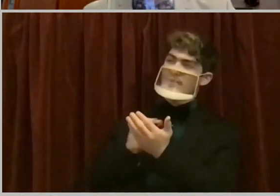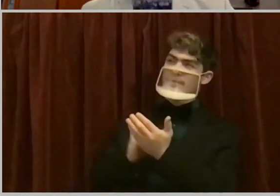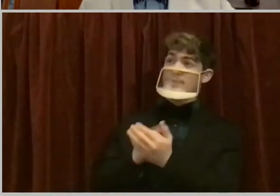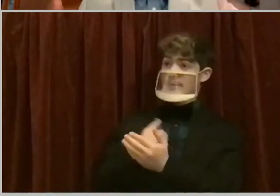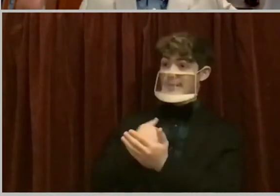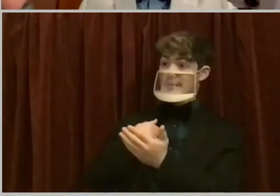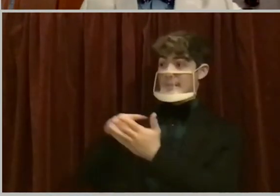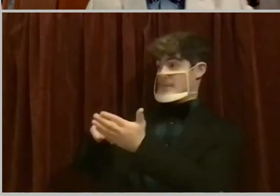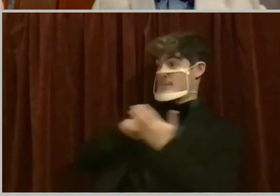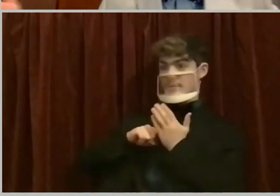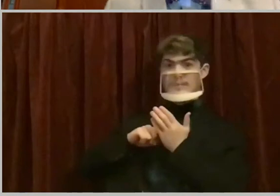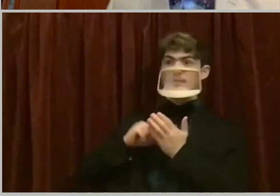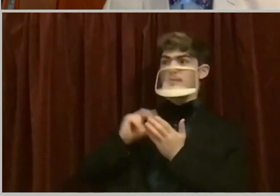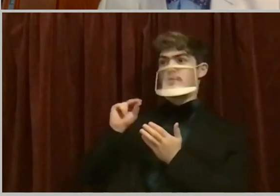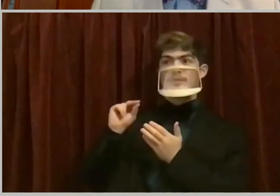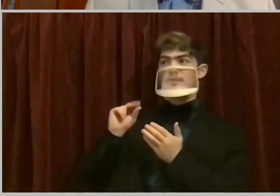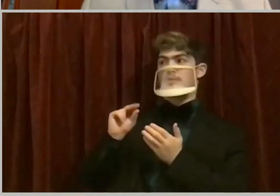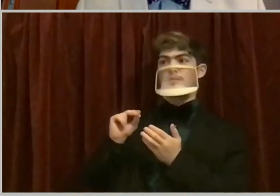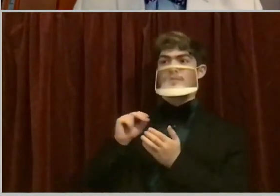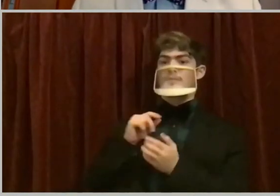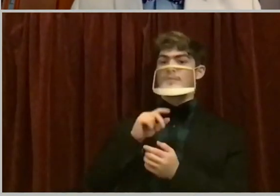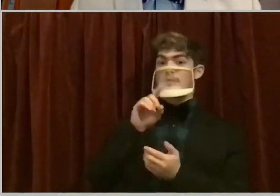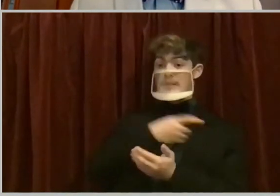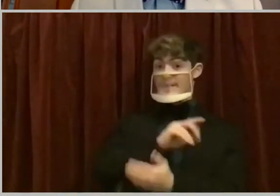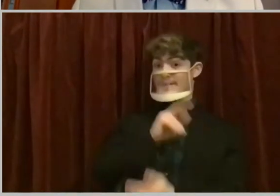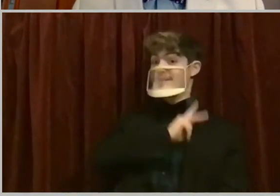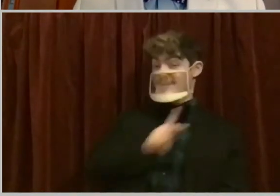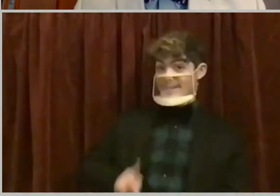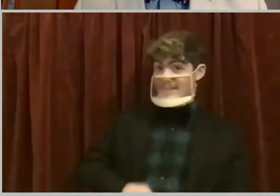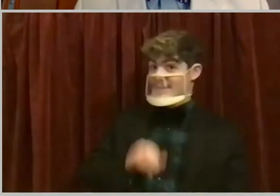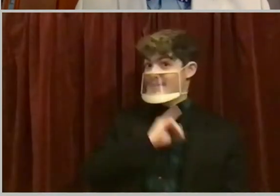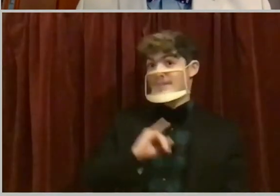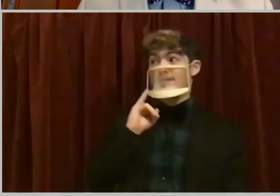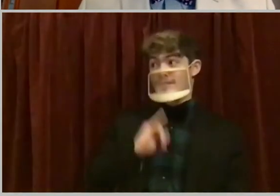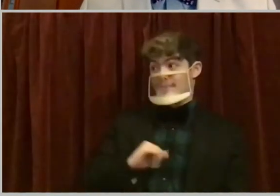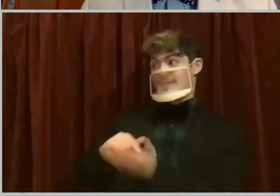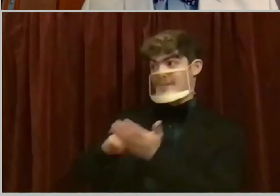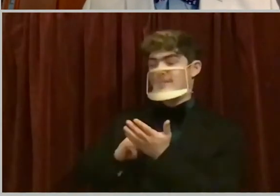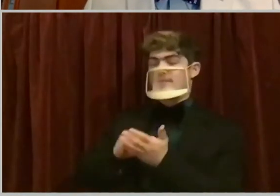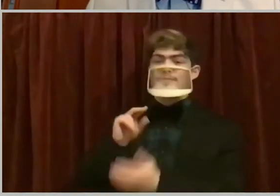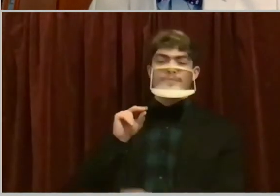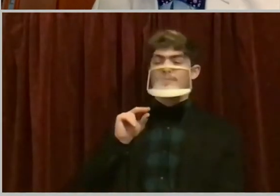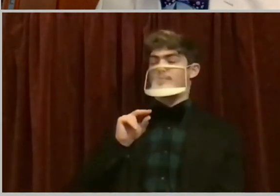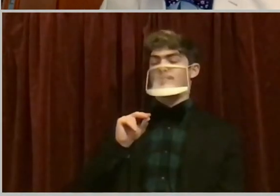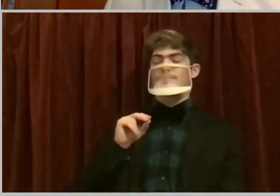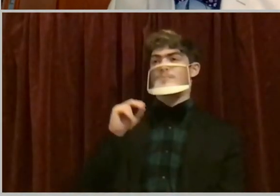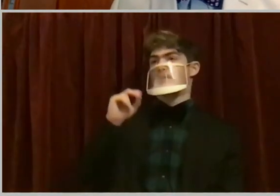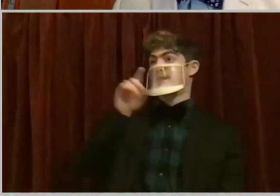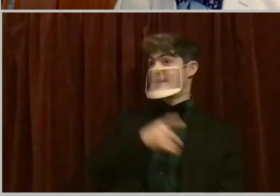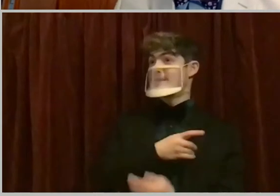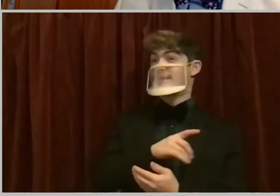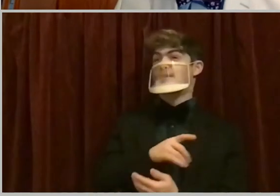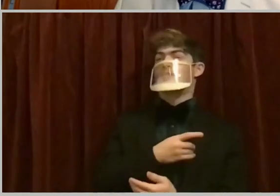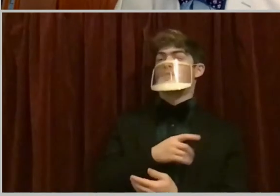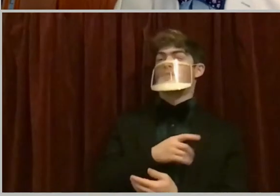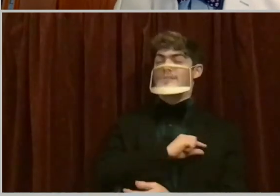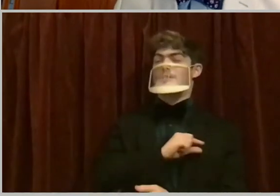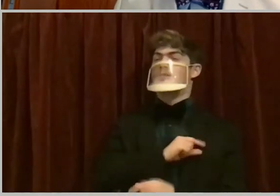it, not because he was king of Israel, but because he could bank on God's